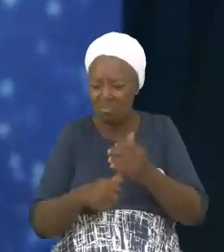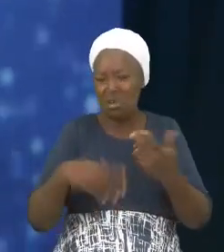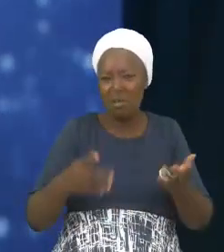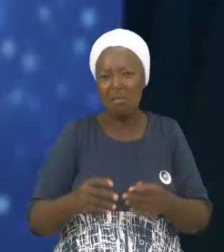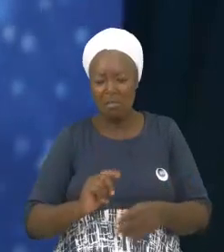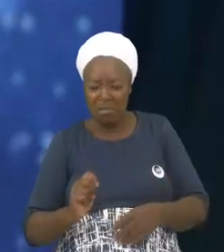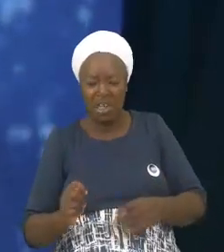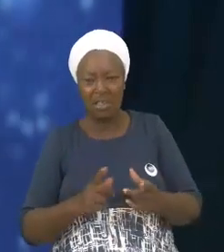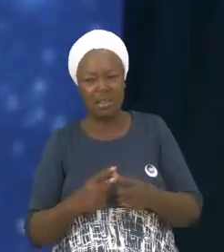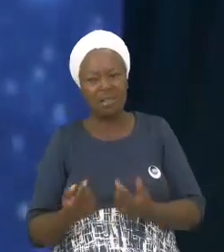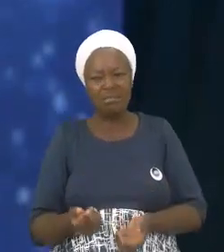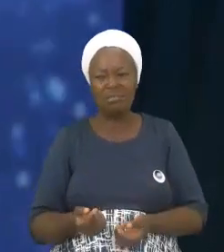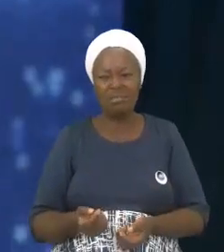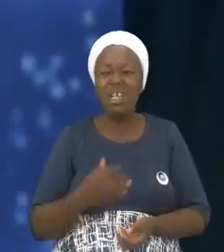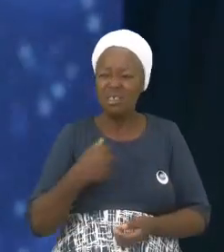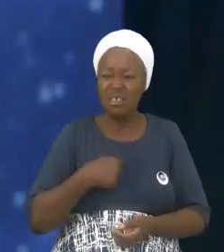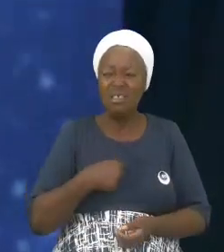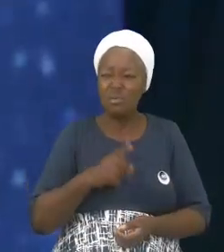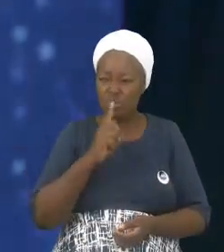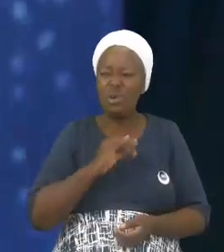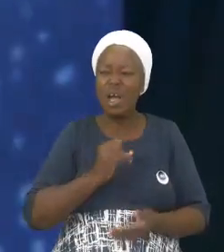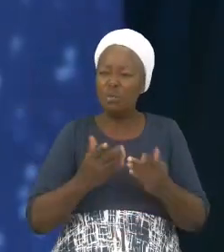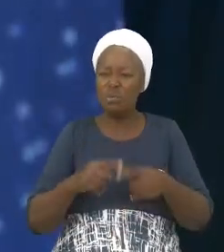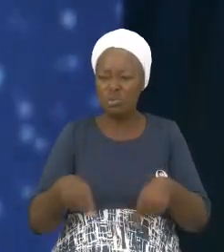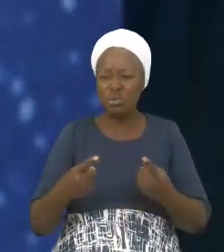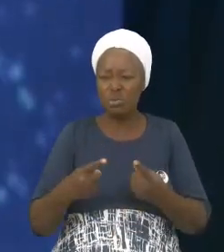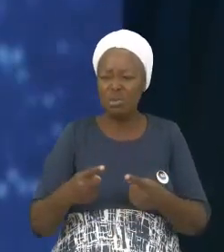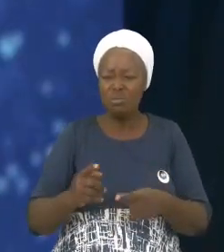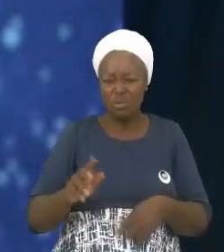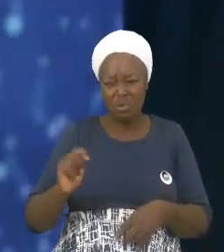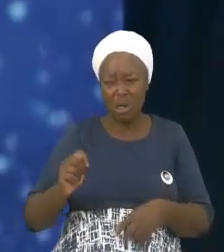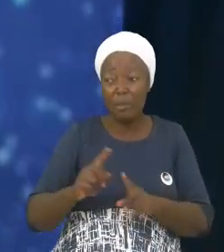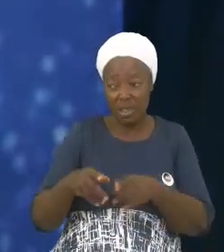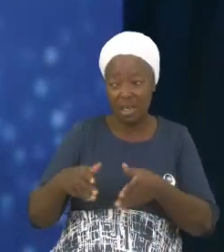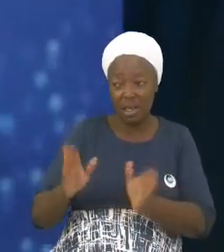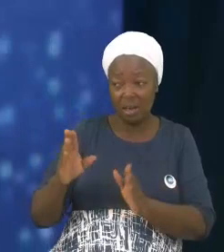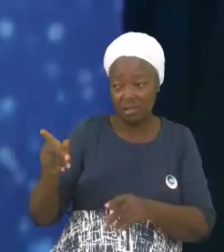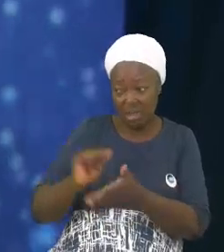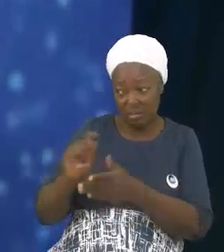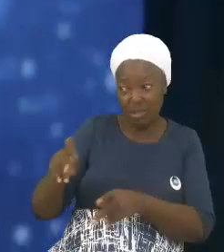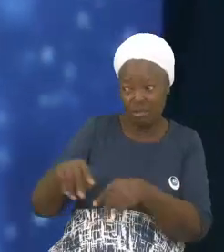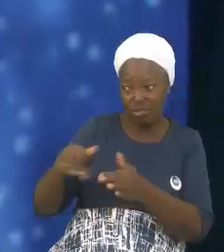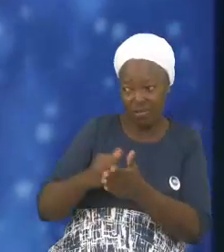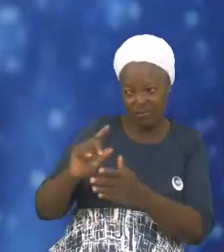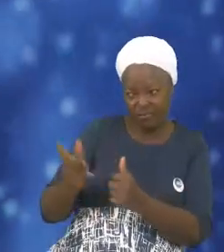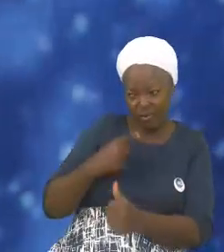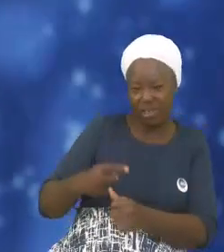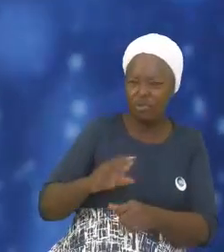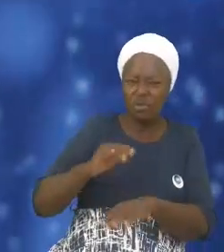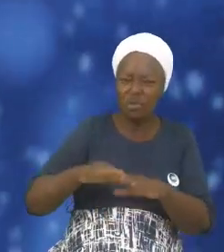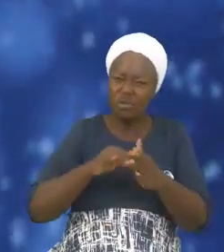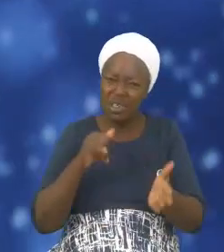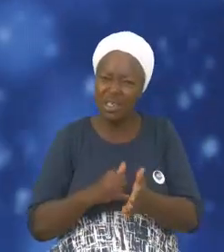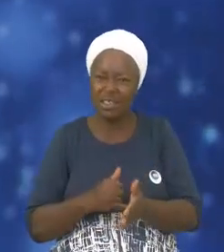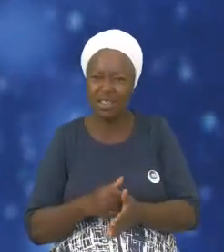Yet I feel pressed, but let him do it first. We don't do that. If you do that, nothing will